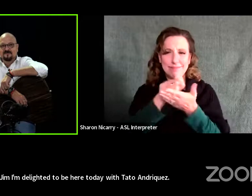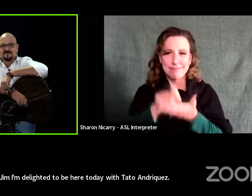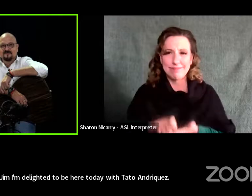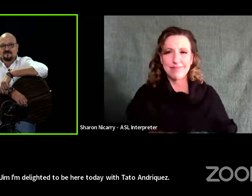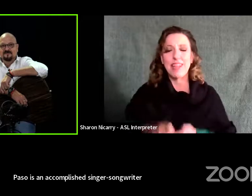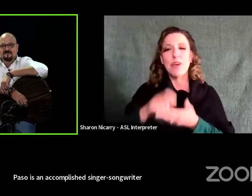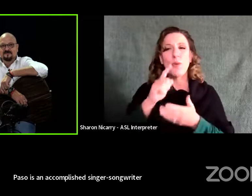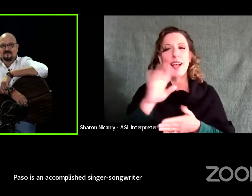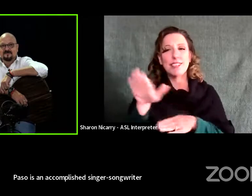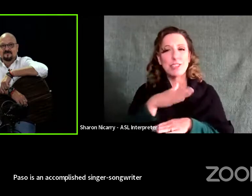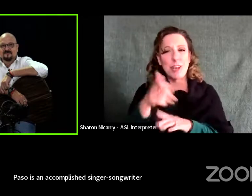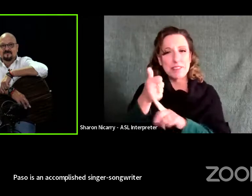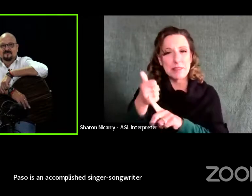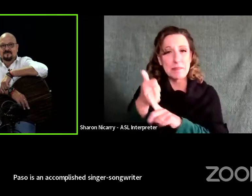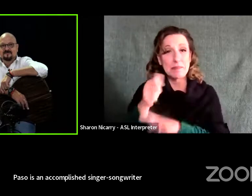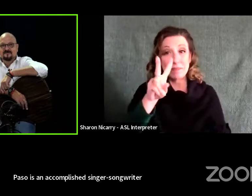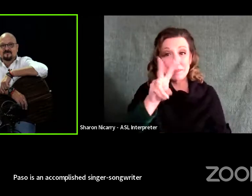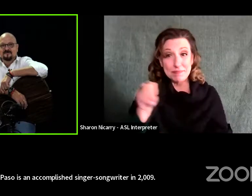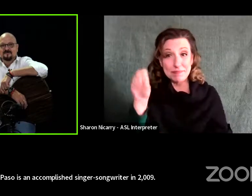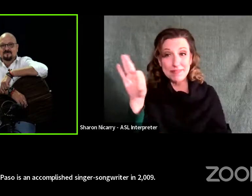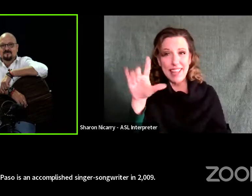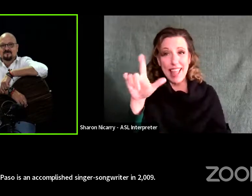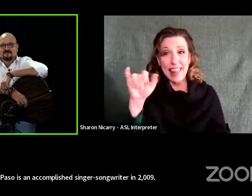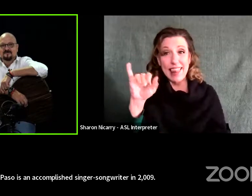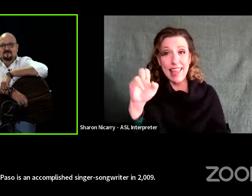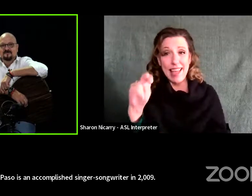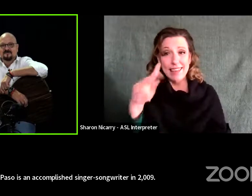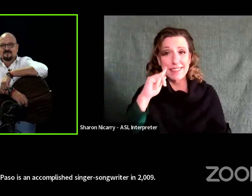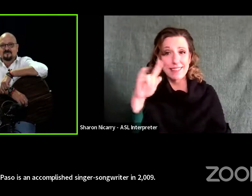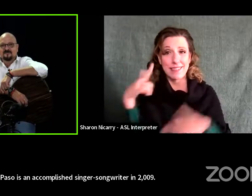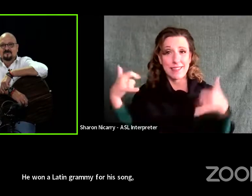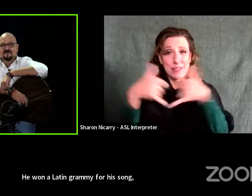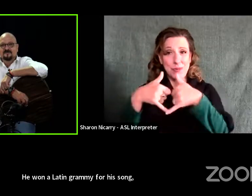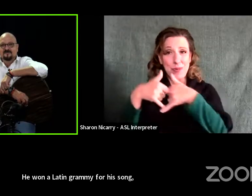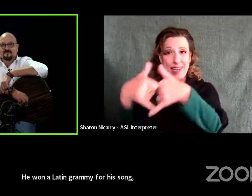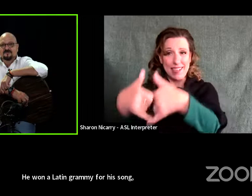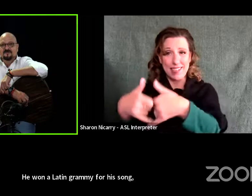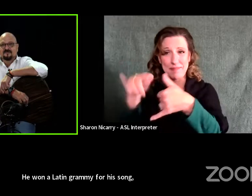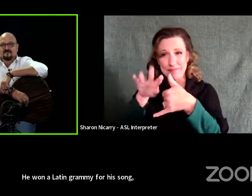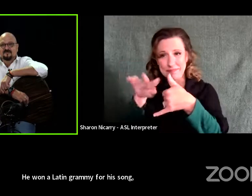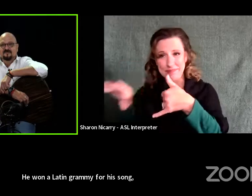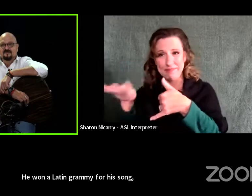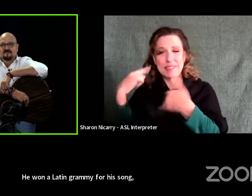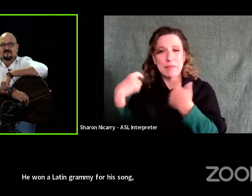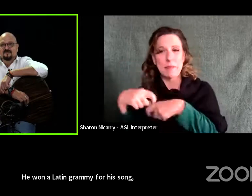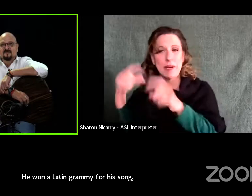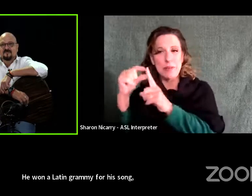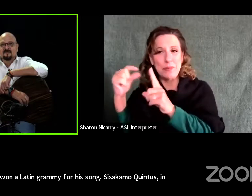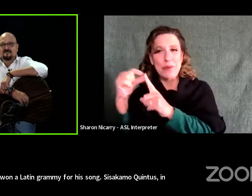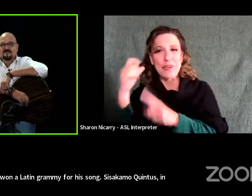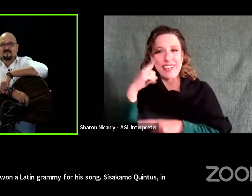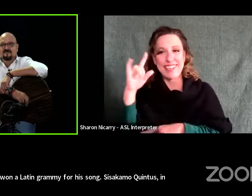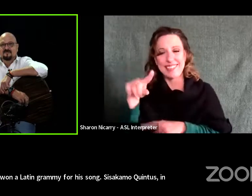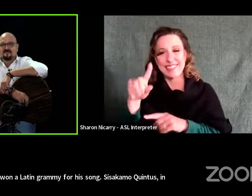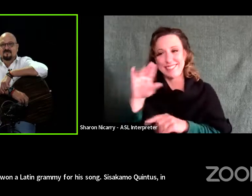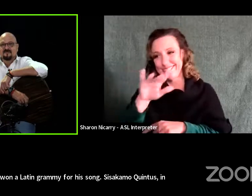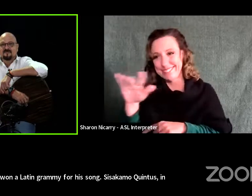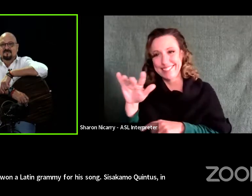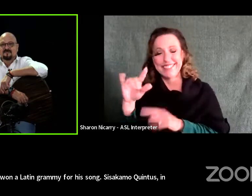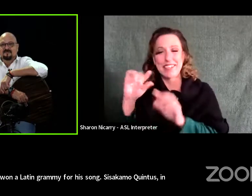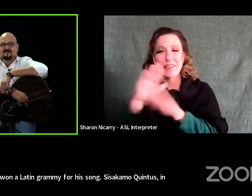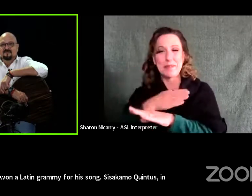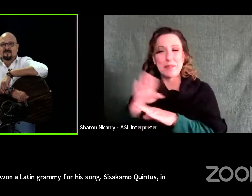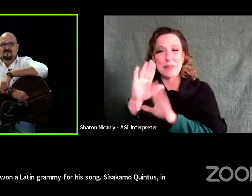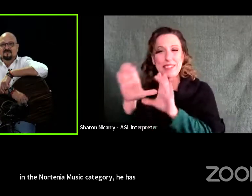In 2009, he won a Latin Grammy for his song, Si Sacamos Cuentas, in the Norteño music category. He has